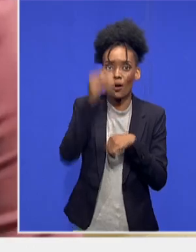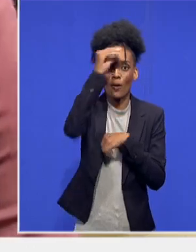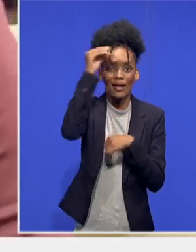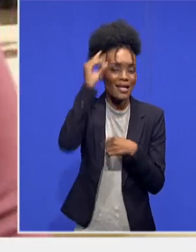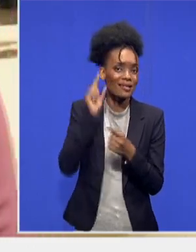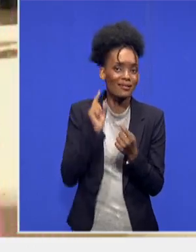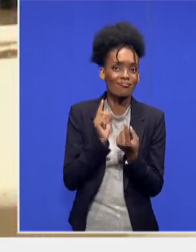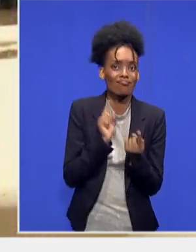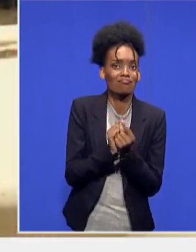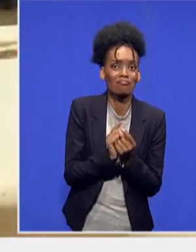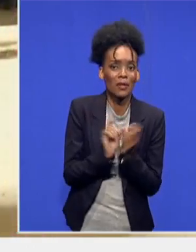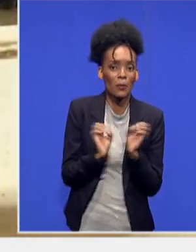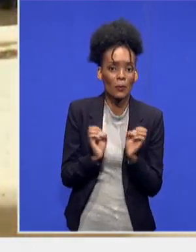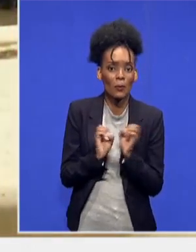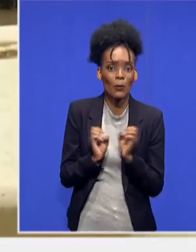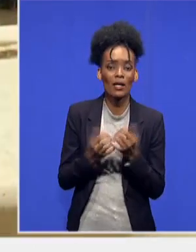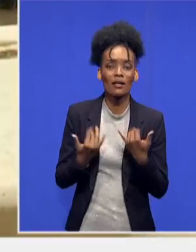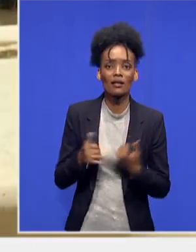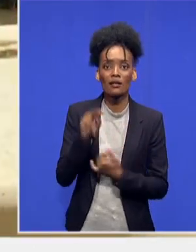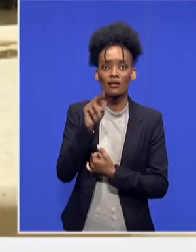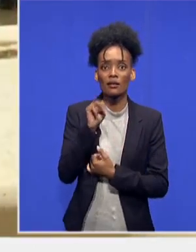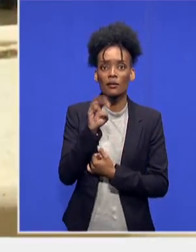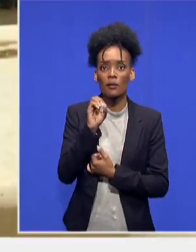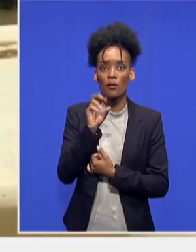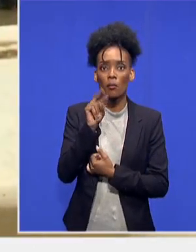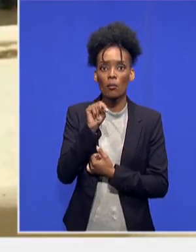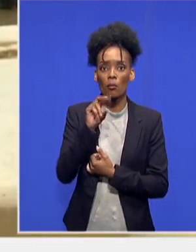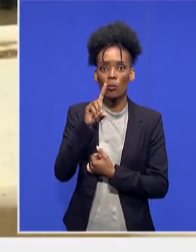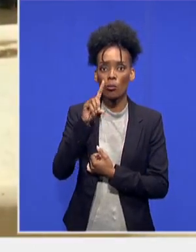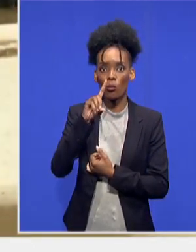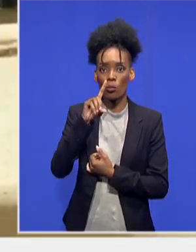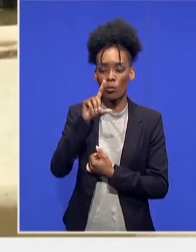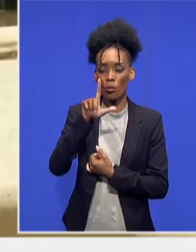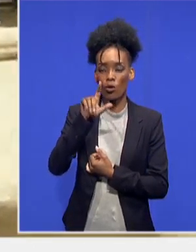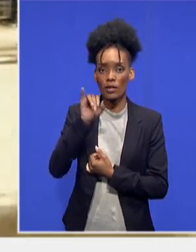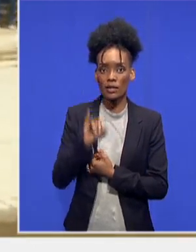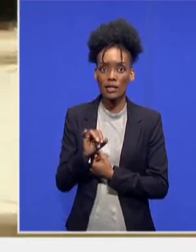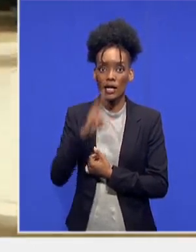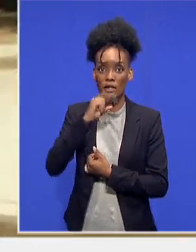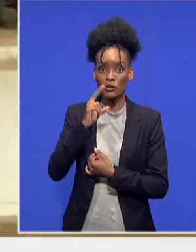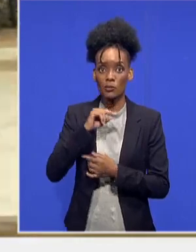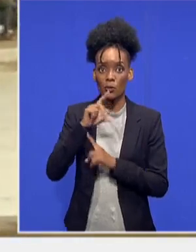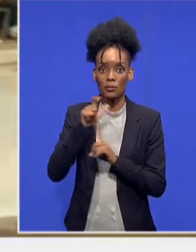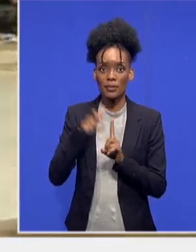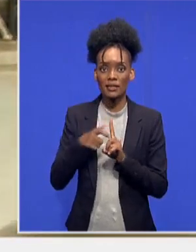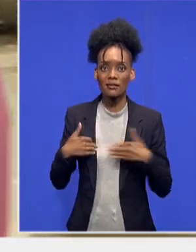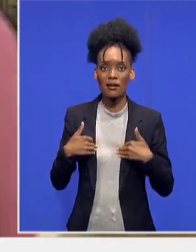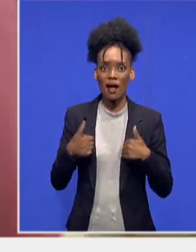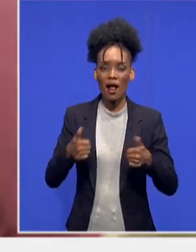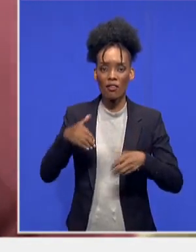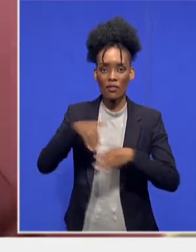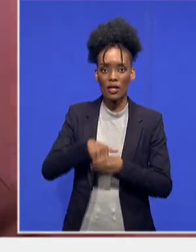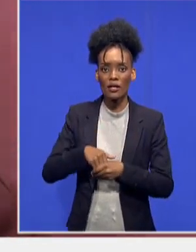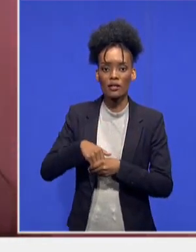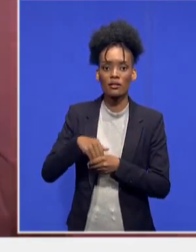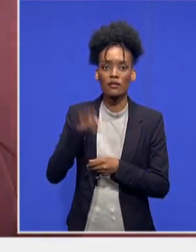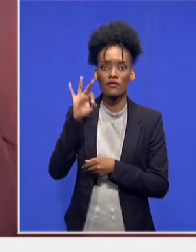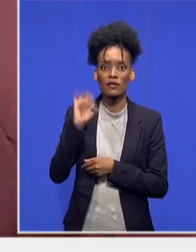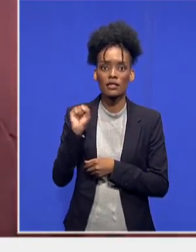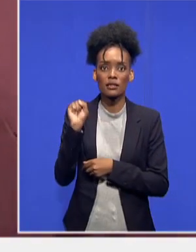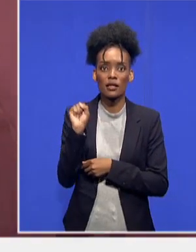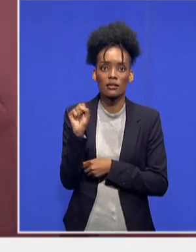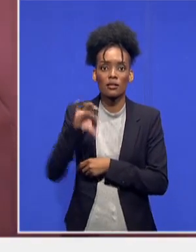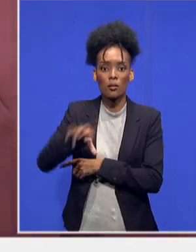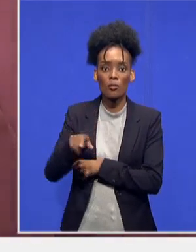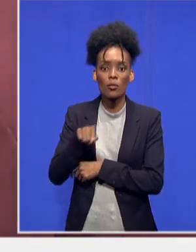now Aphumelele Mdlalane, the spokesperson of health in the province. Let's talk about the issue of the court interdict.